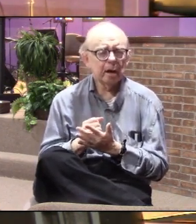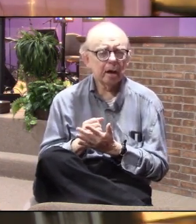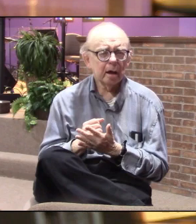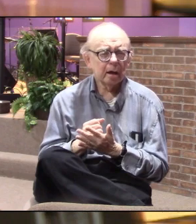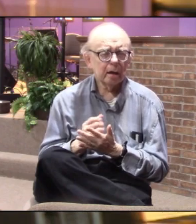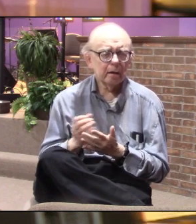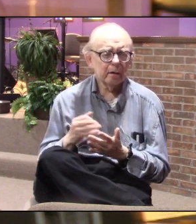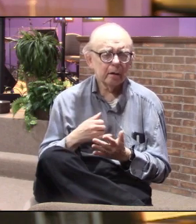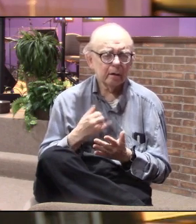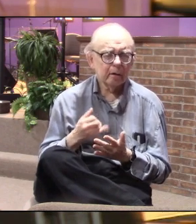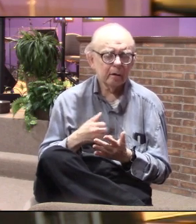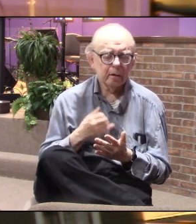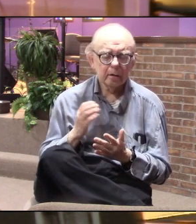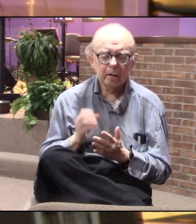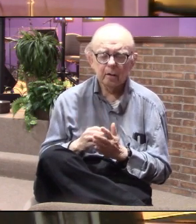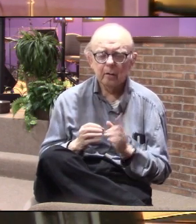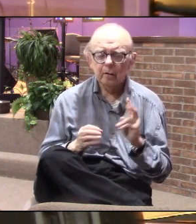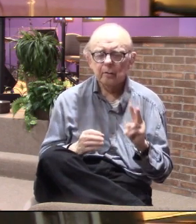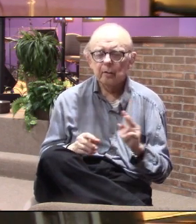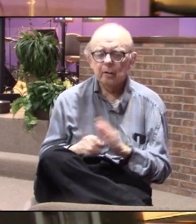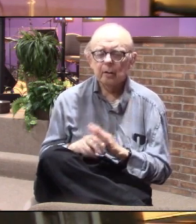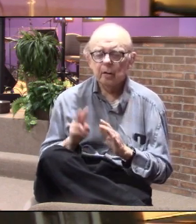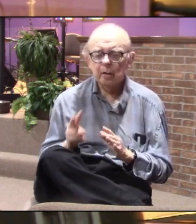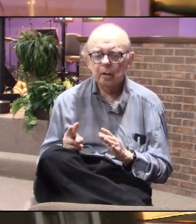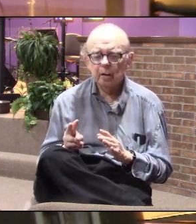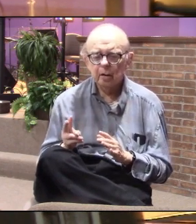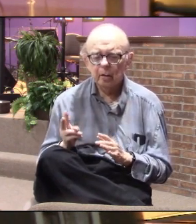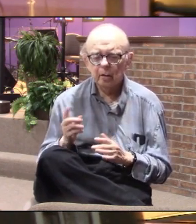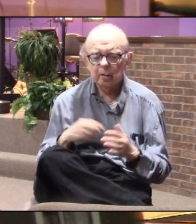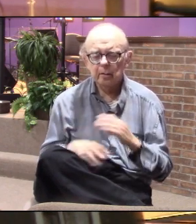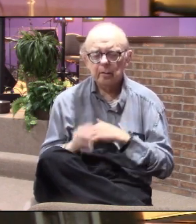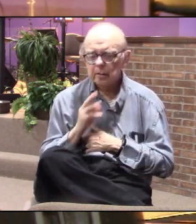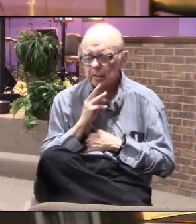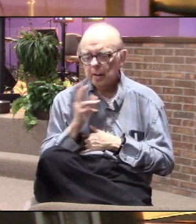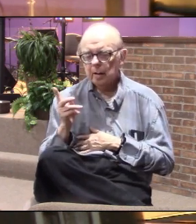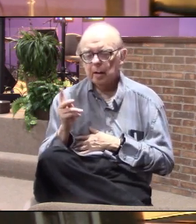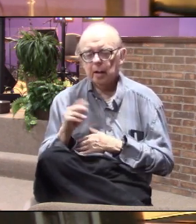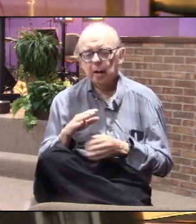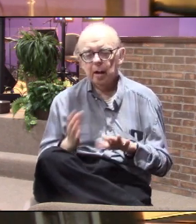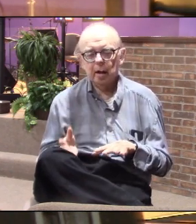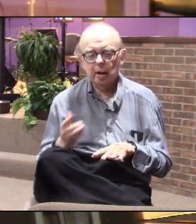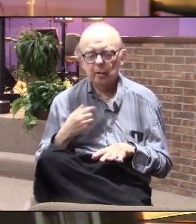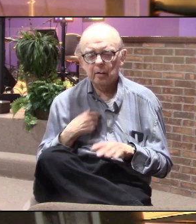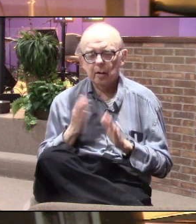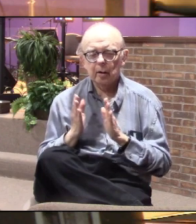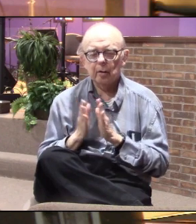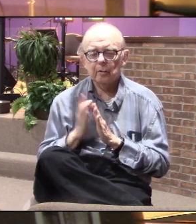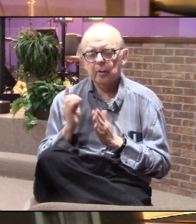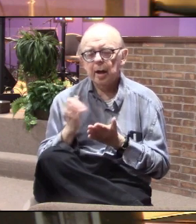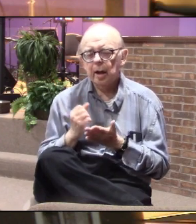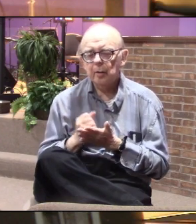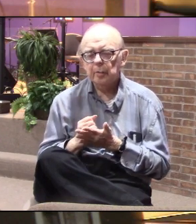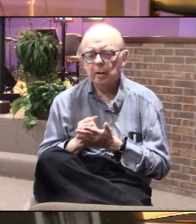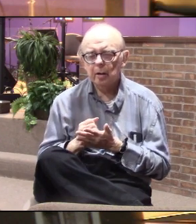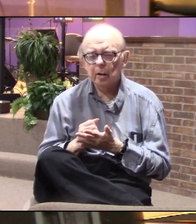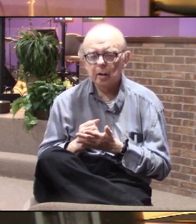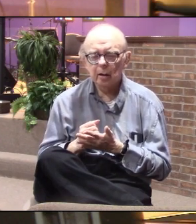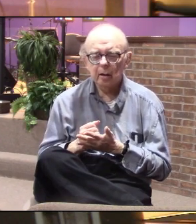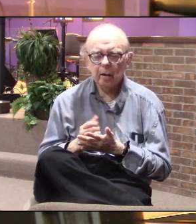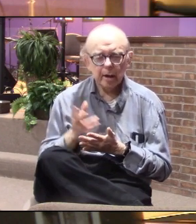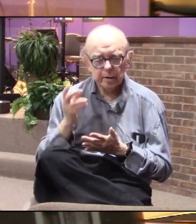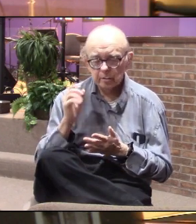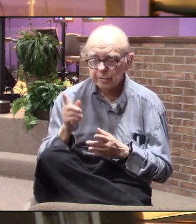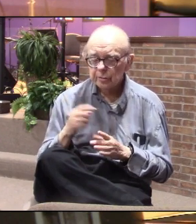In Jonah chapter 2, in verse number 2, it says, from the deep in the water of the dead, I asked for help, and you listened